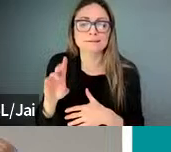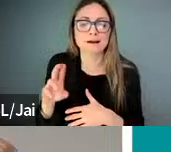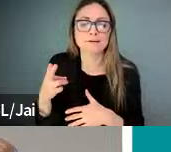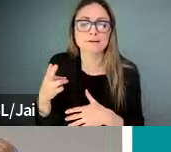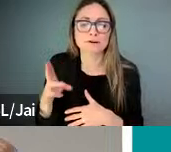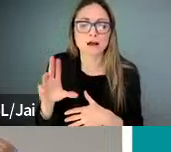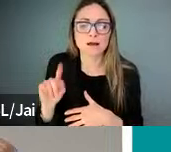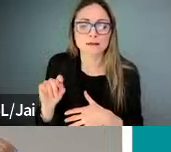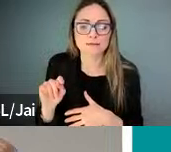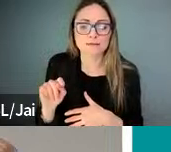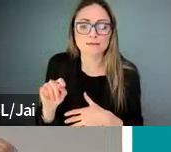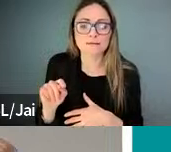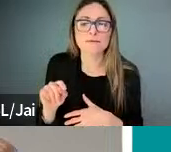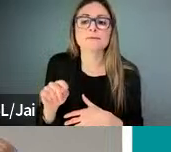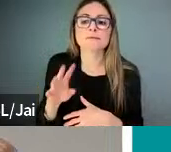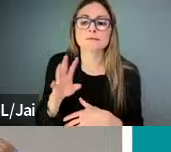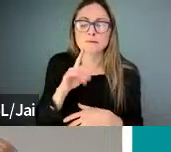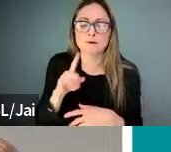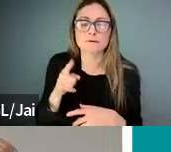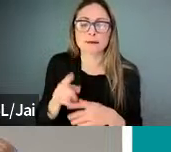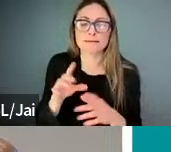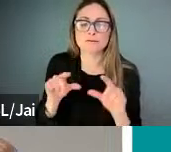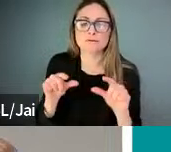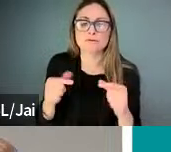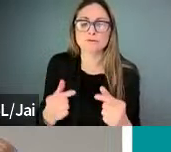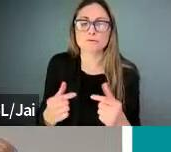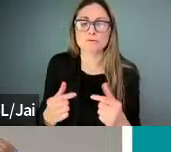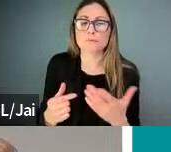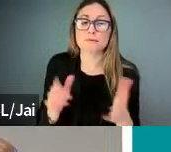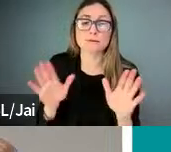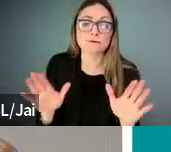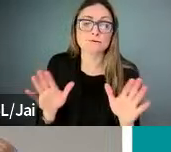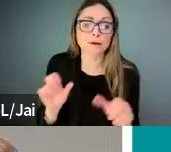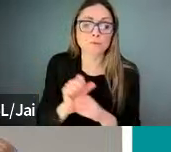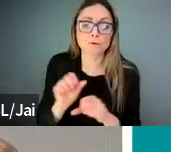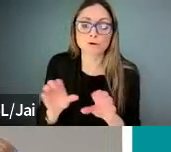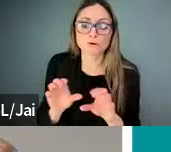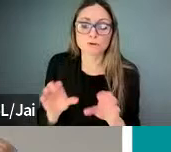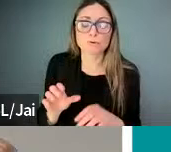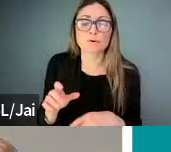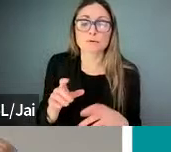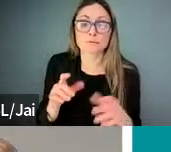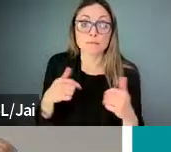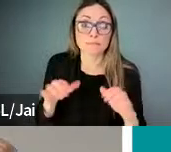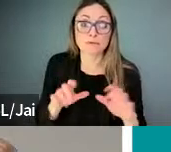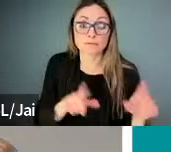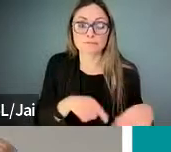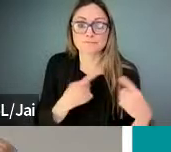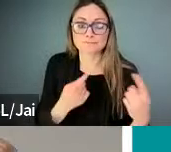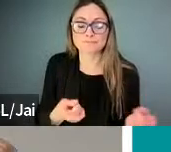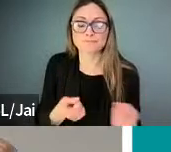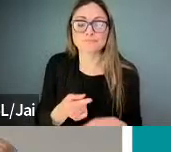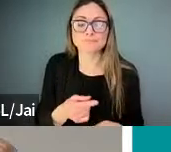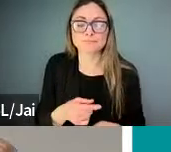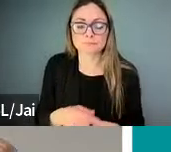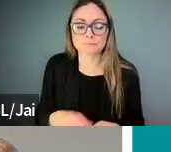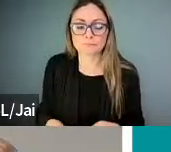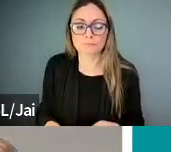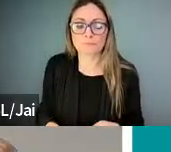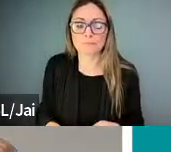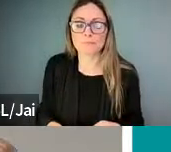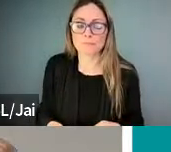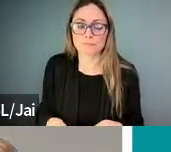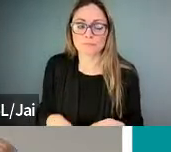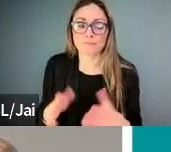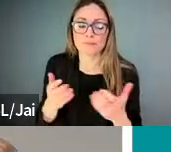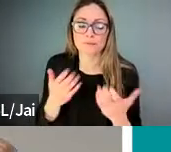the contribution of this group and the great work you're doing and have been doing the last few years. And so I want